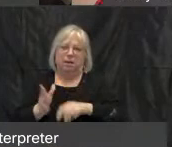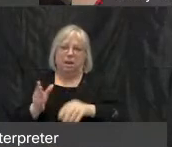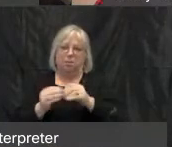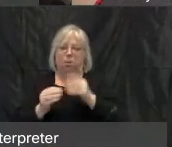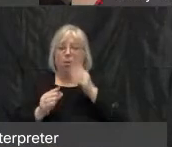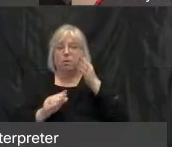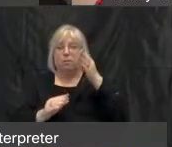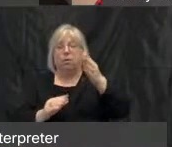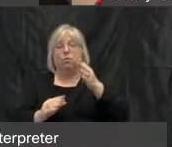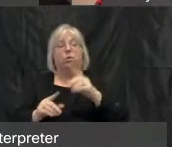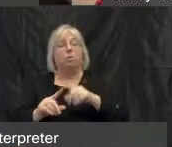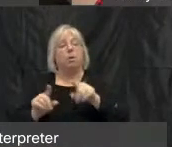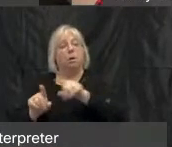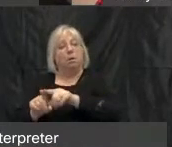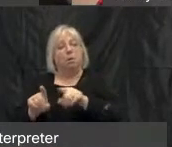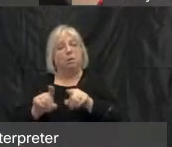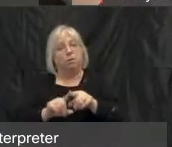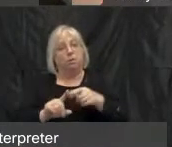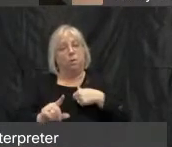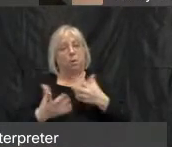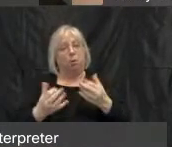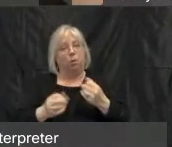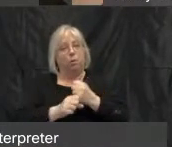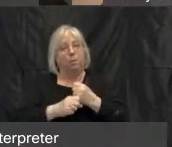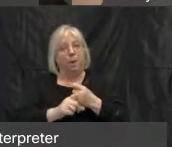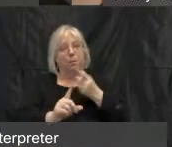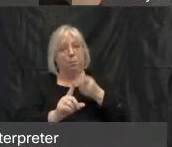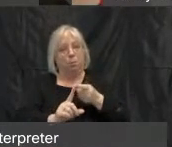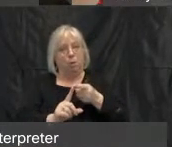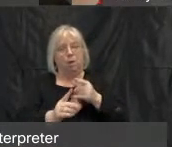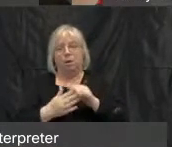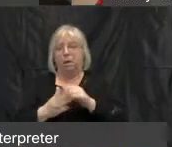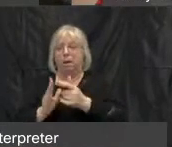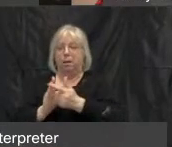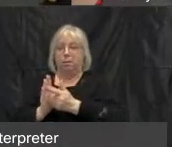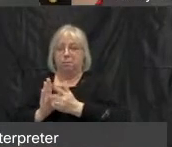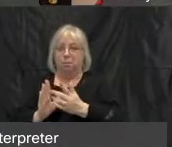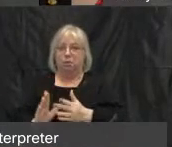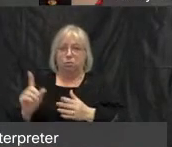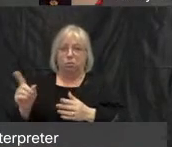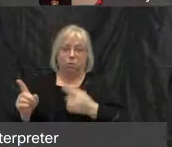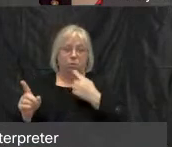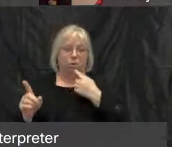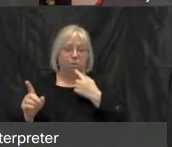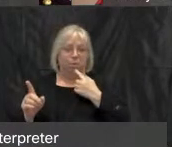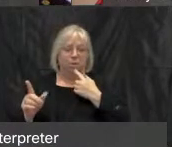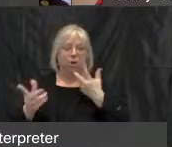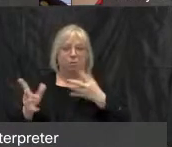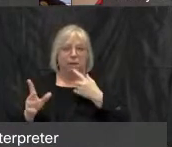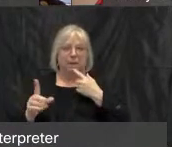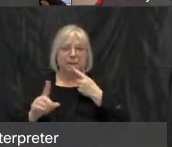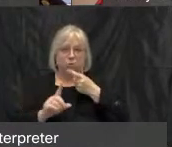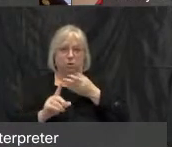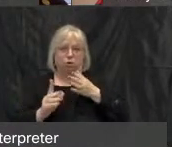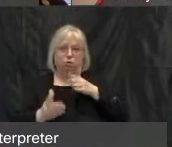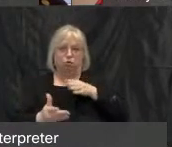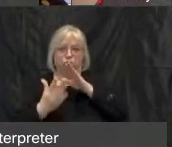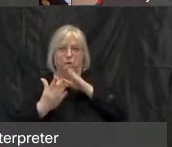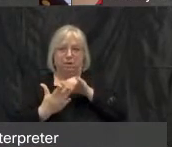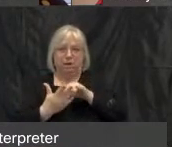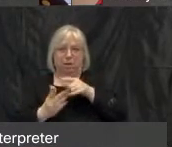want to make the point that there is, and the Mr. Carpenter addressed this point in the